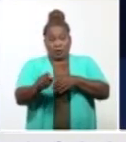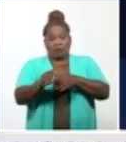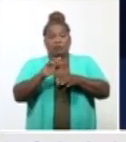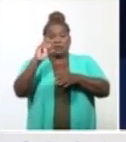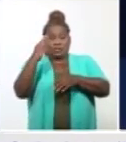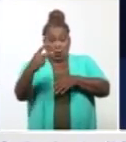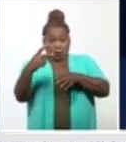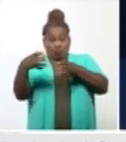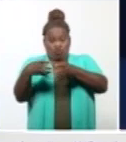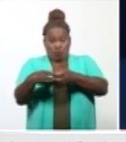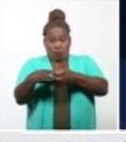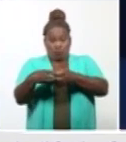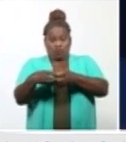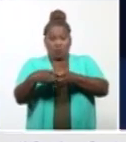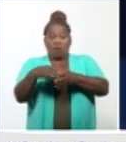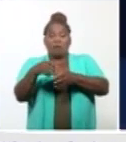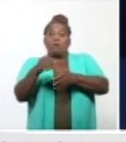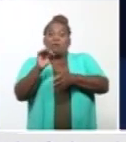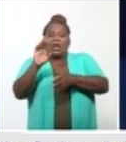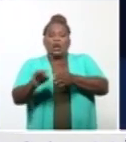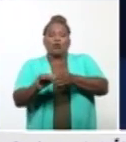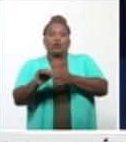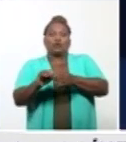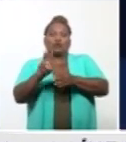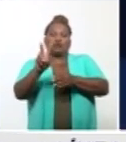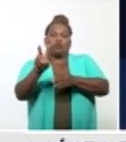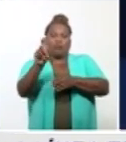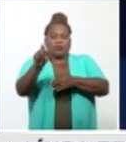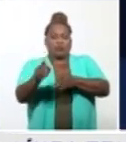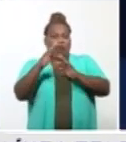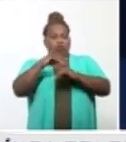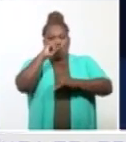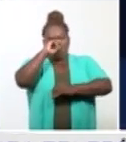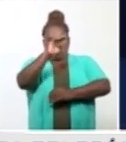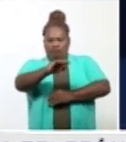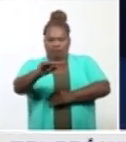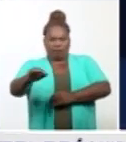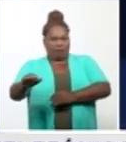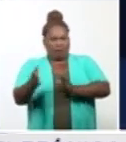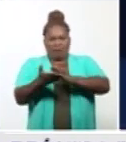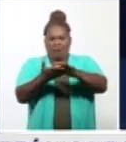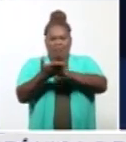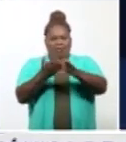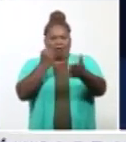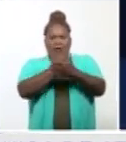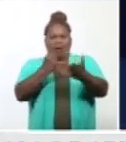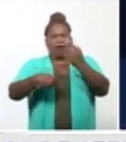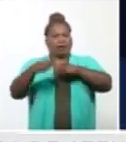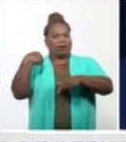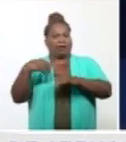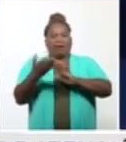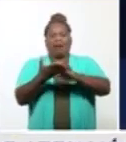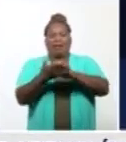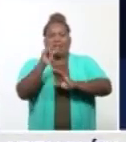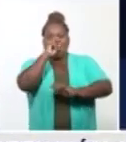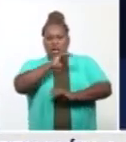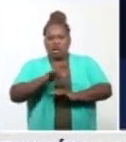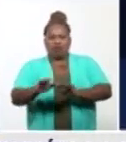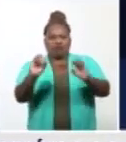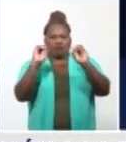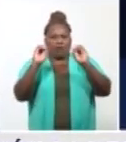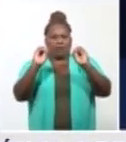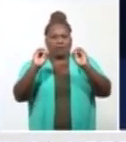40 years of age with 2 cases. No child was confirmed yesterday.